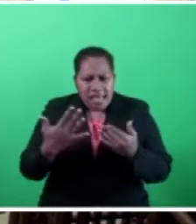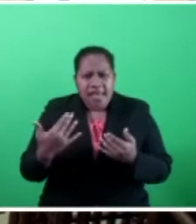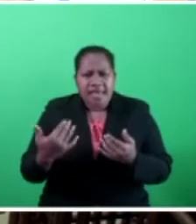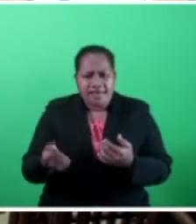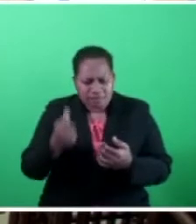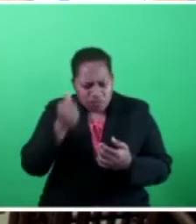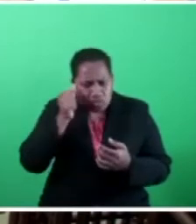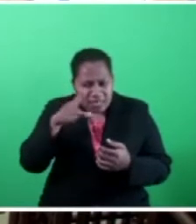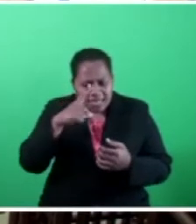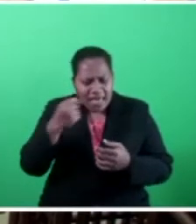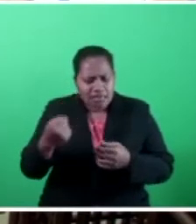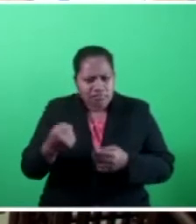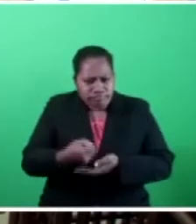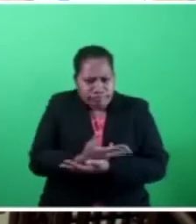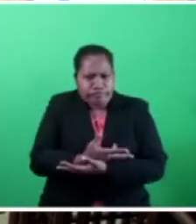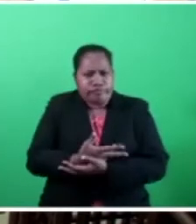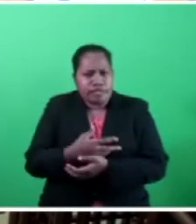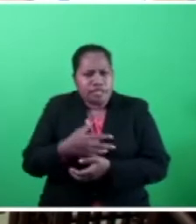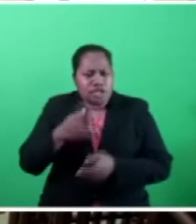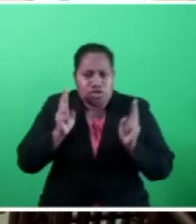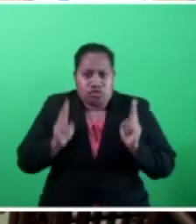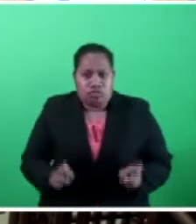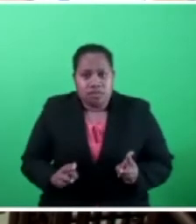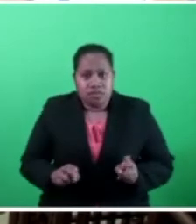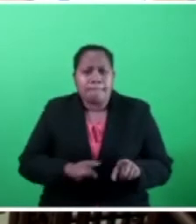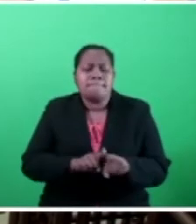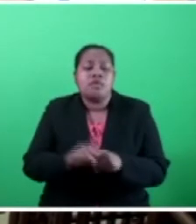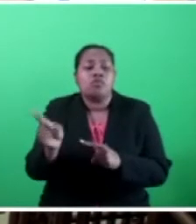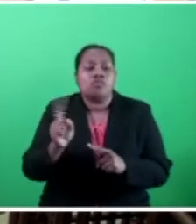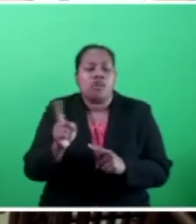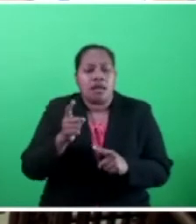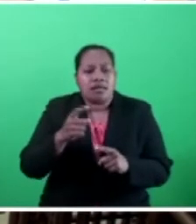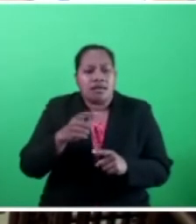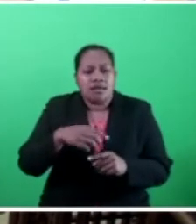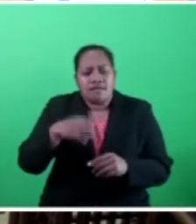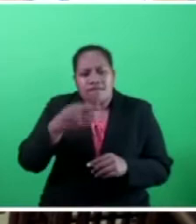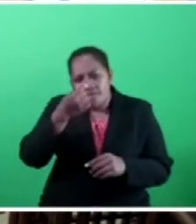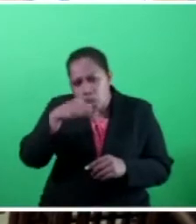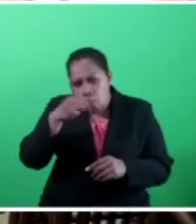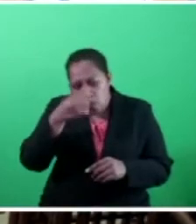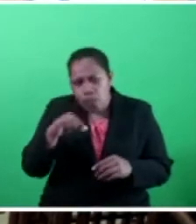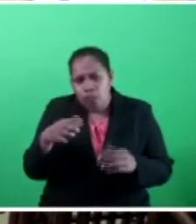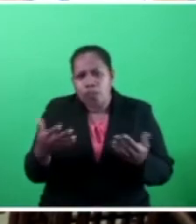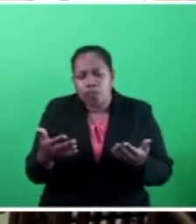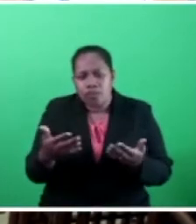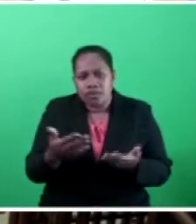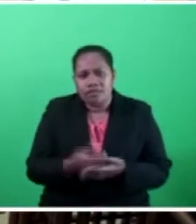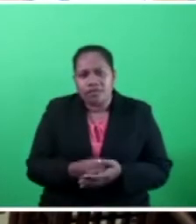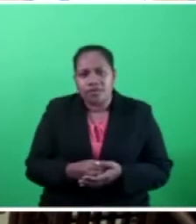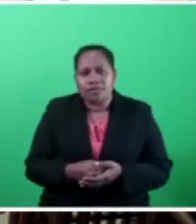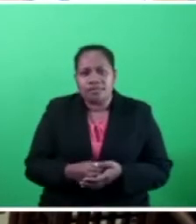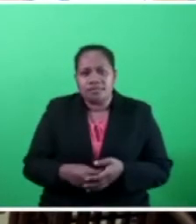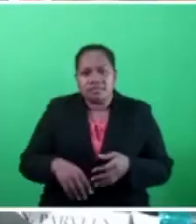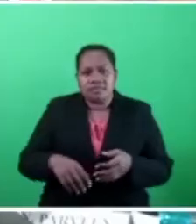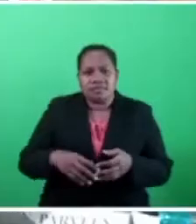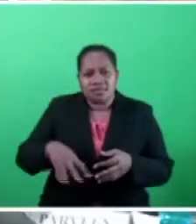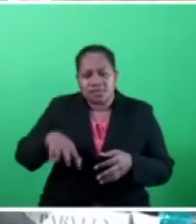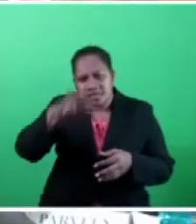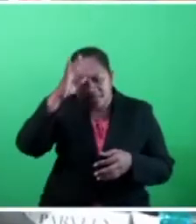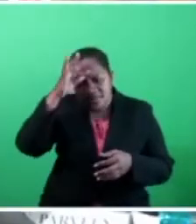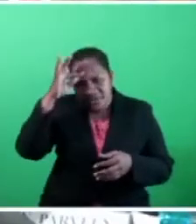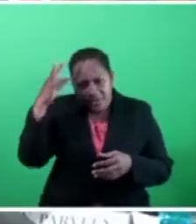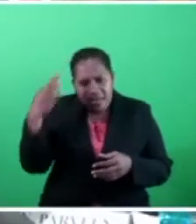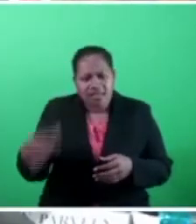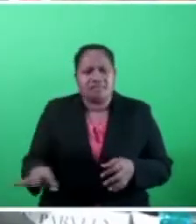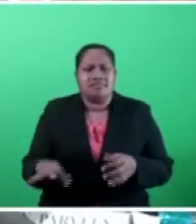infect humans, and most cause a mild flu, cold, or flu-like illness. However, there are some coronaviruses that may cause more